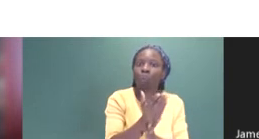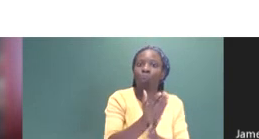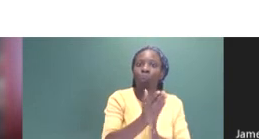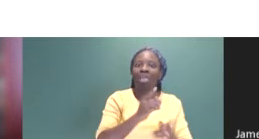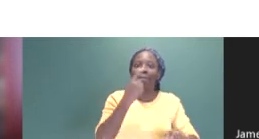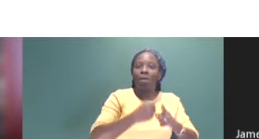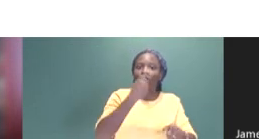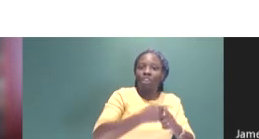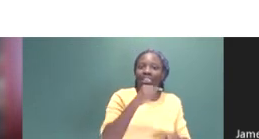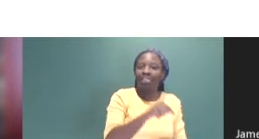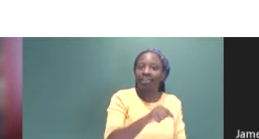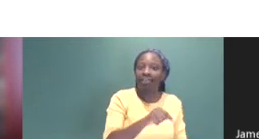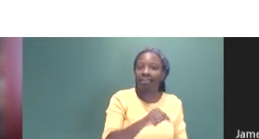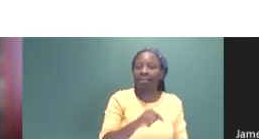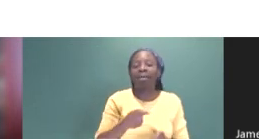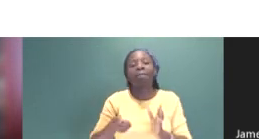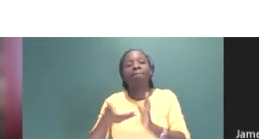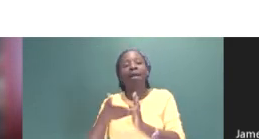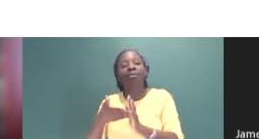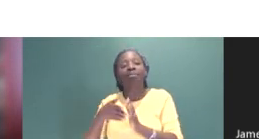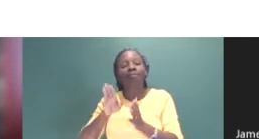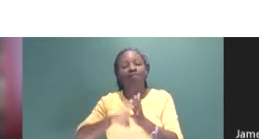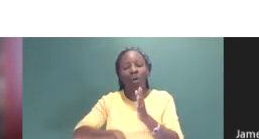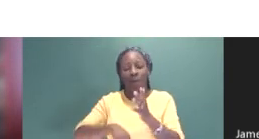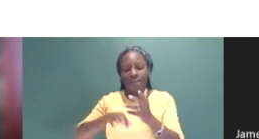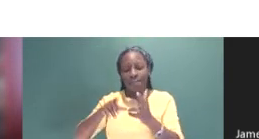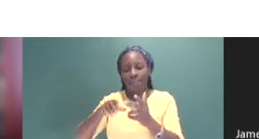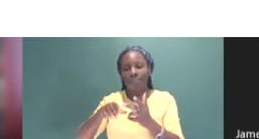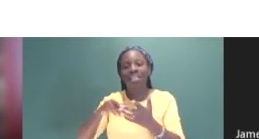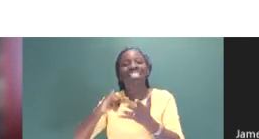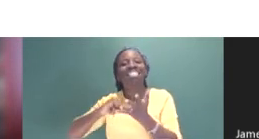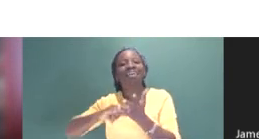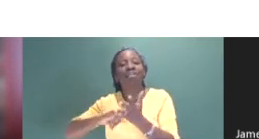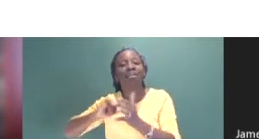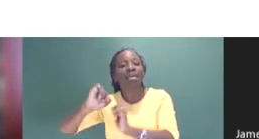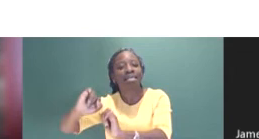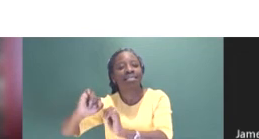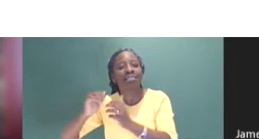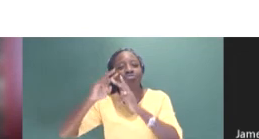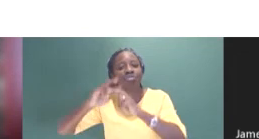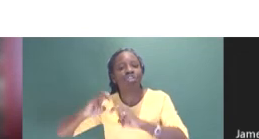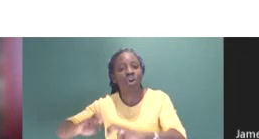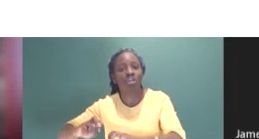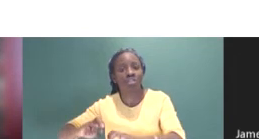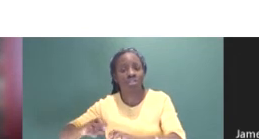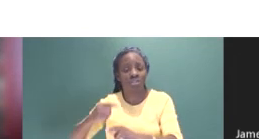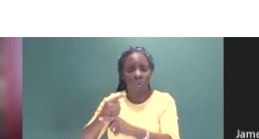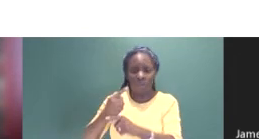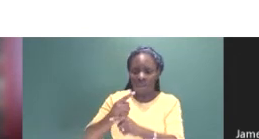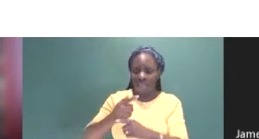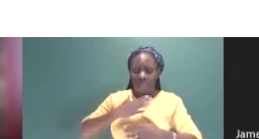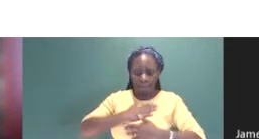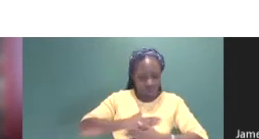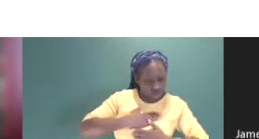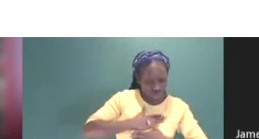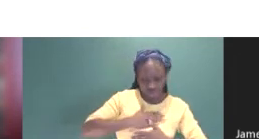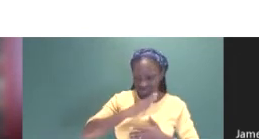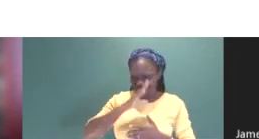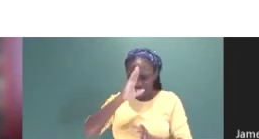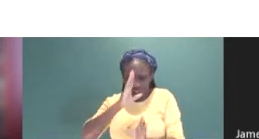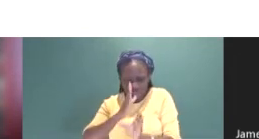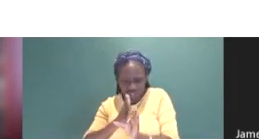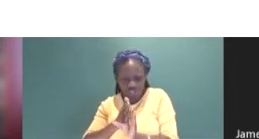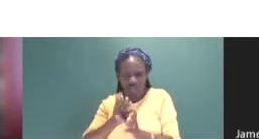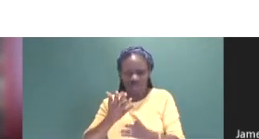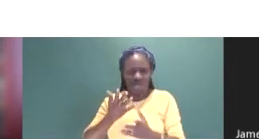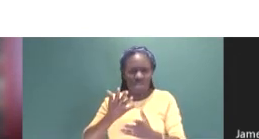needs to be also, as came out in the study Stephen talked about, an awareness of the emotional and psychological and social